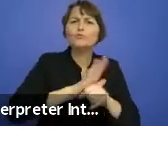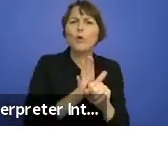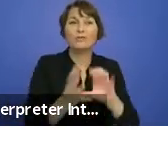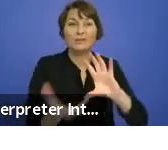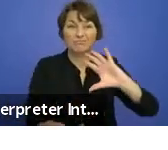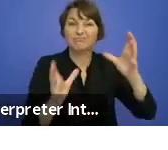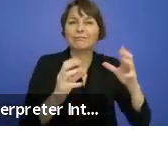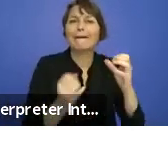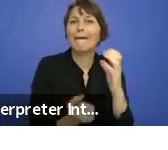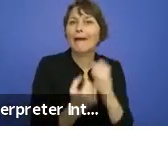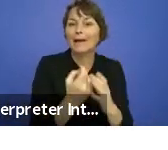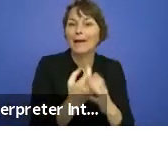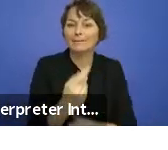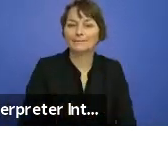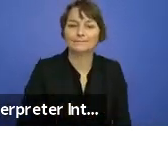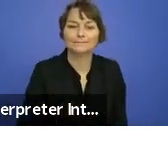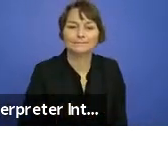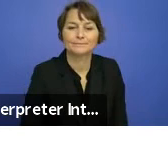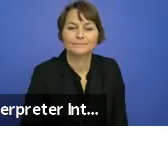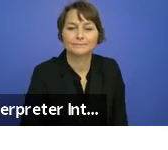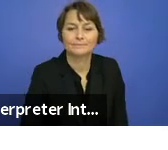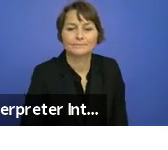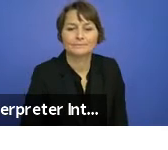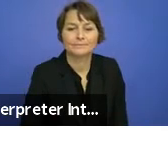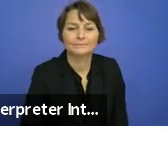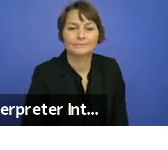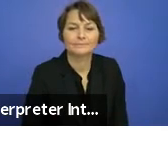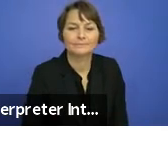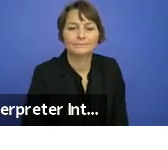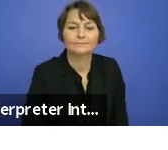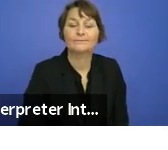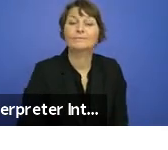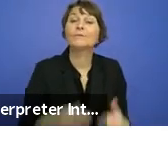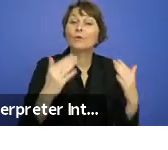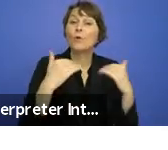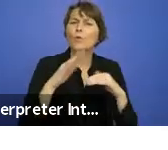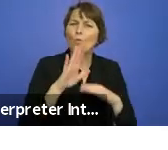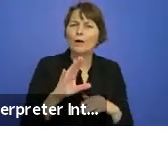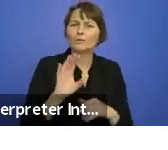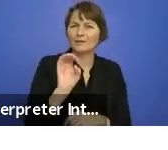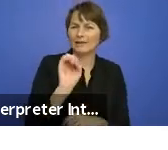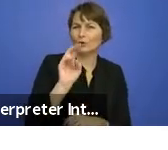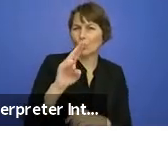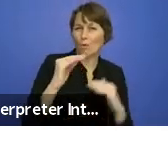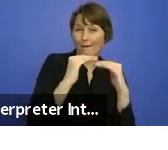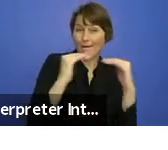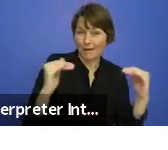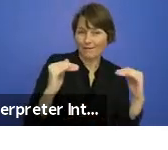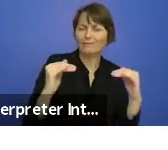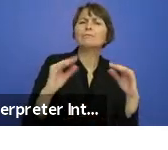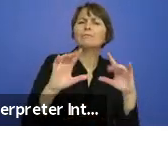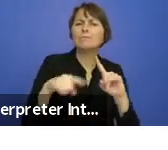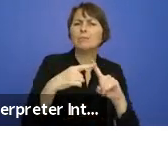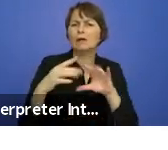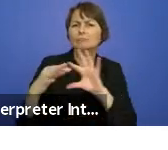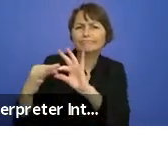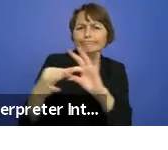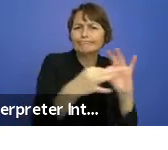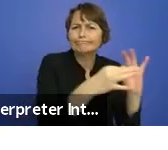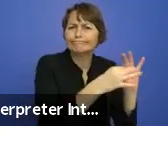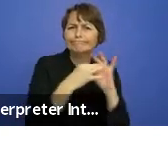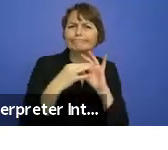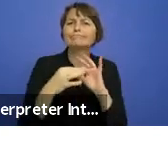The study also seeks to facilitate action at European level, as well as cooperation between organizations and artistic companies. And